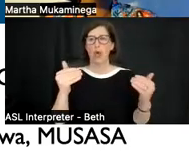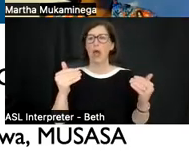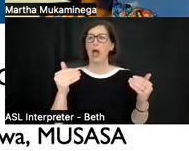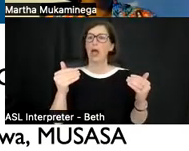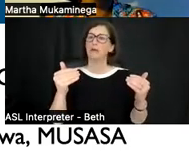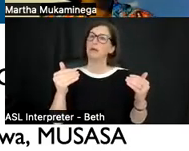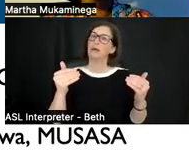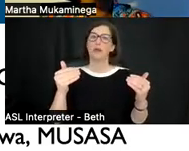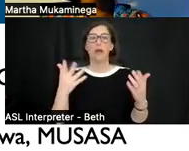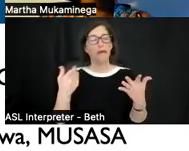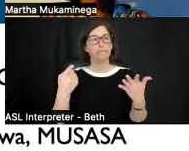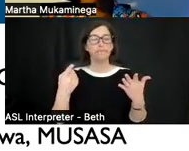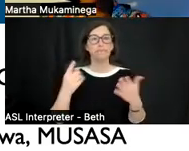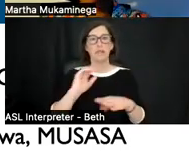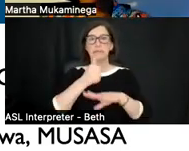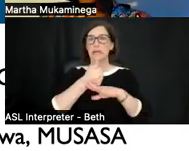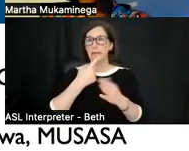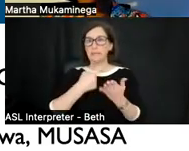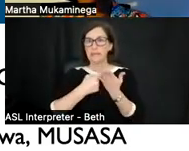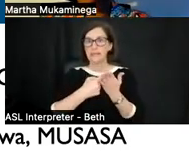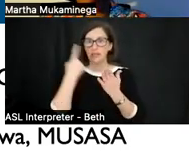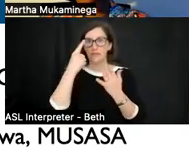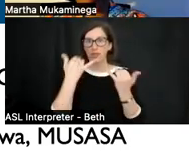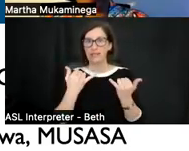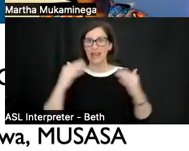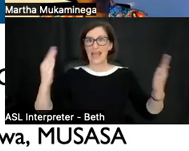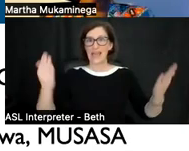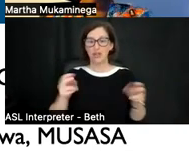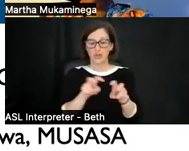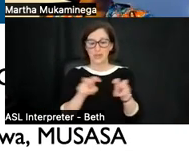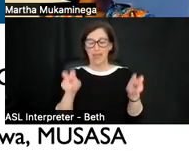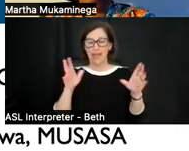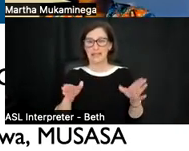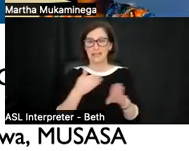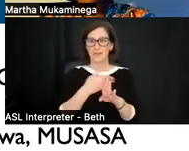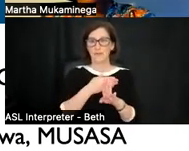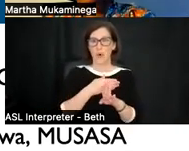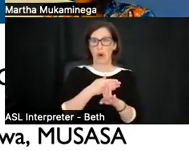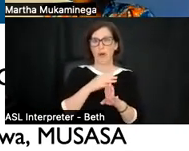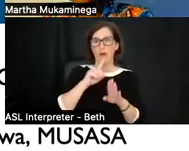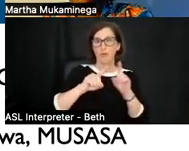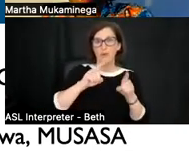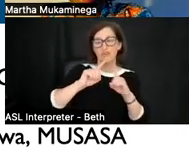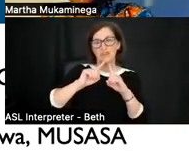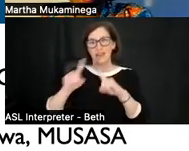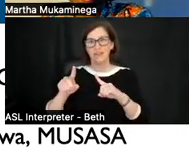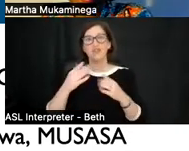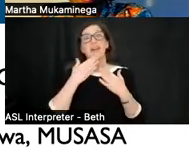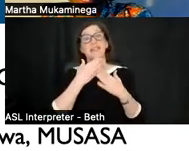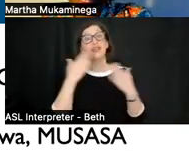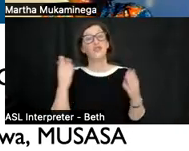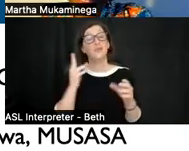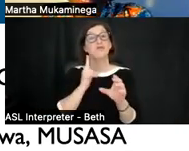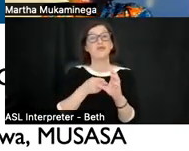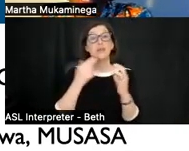of frame our conversation and introduce our panelist speakers before the Q&A. So thank you so much, everyone, for joining, and